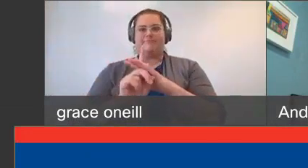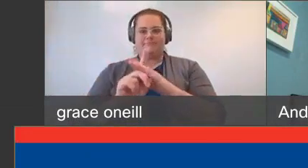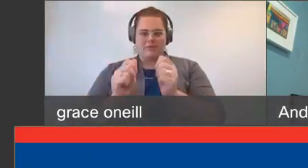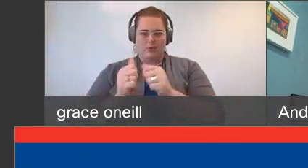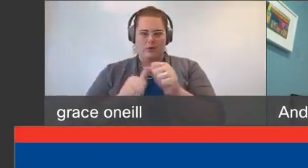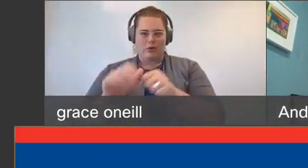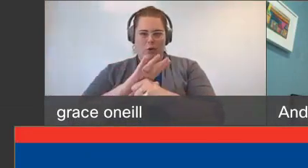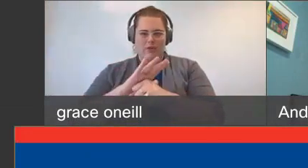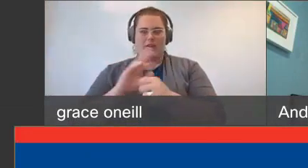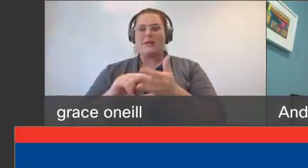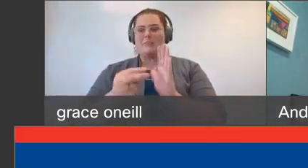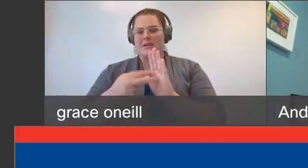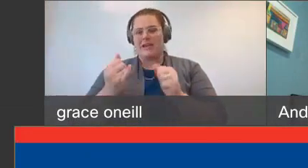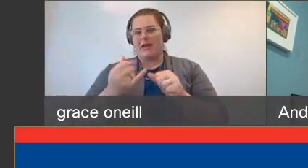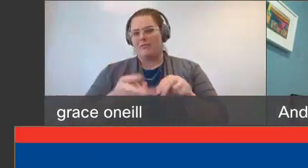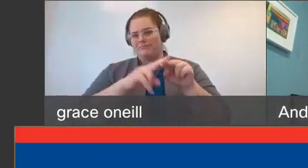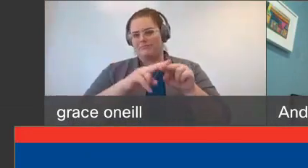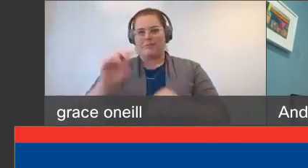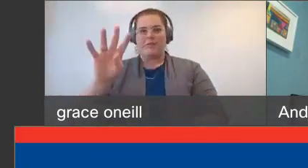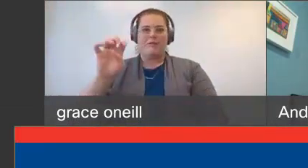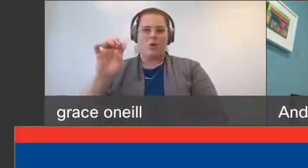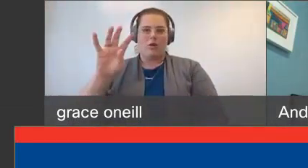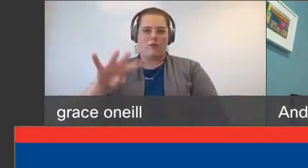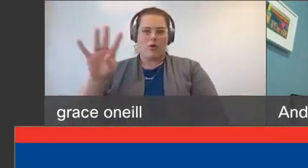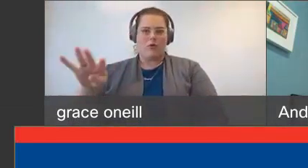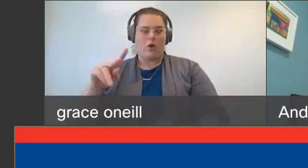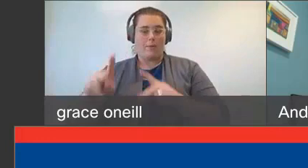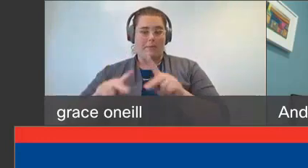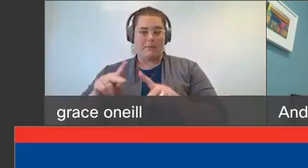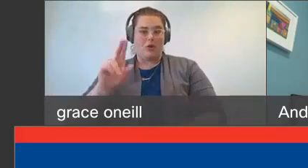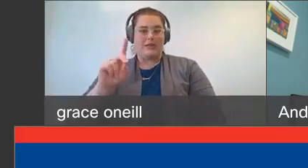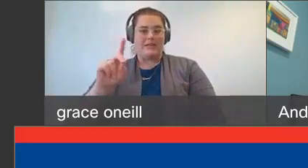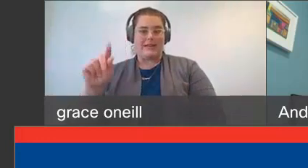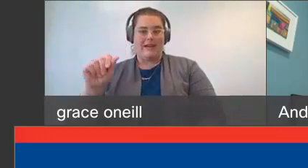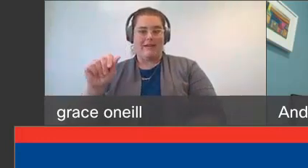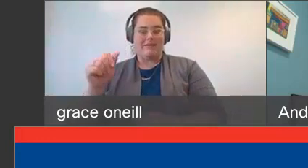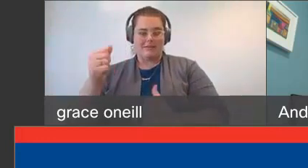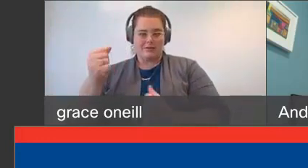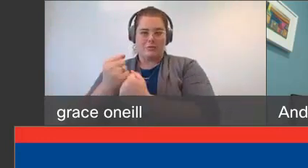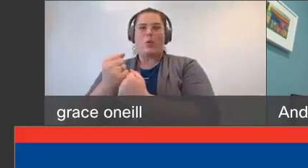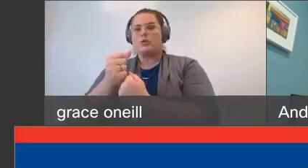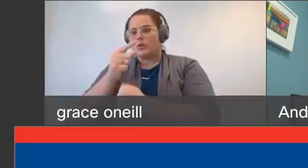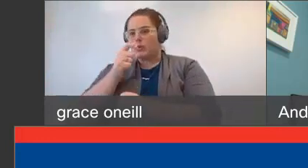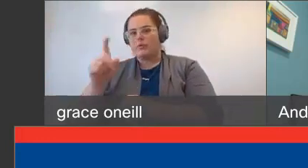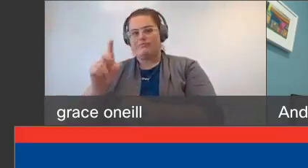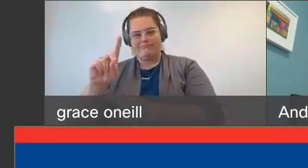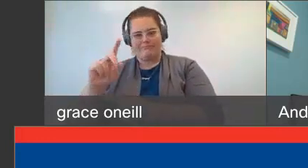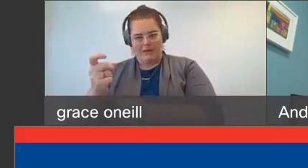to 444 people supported by DDS who have been diagnosed with